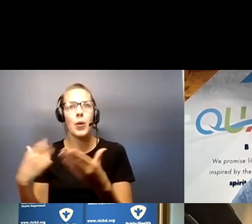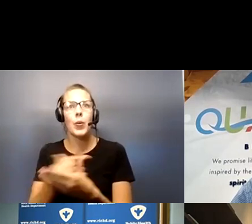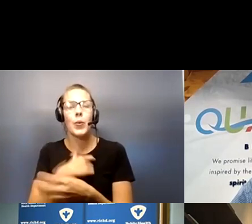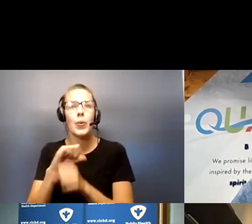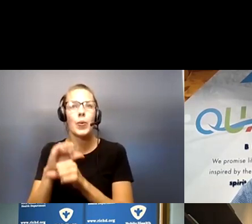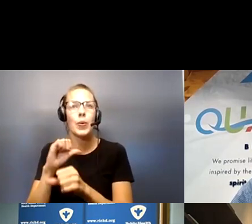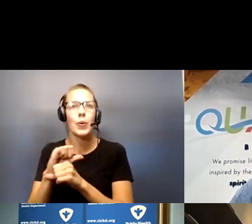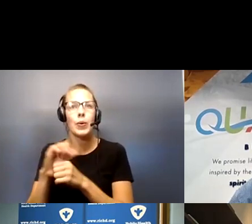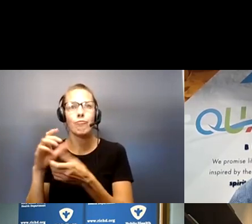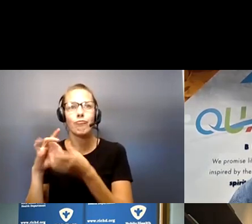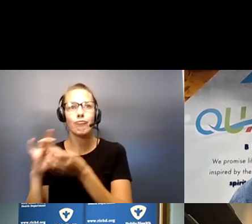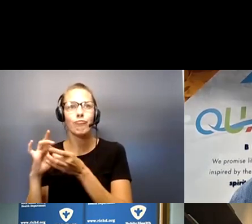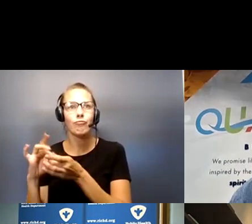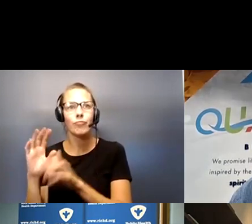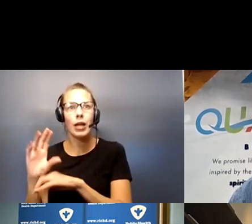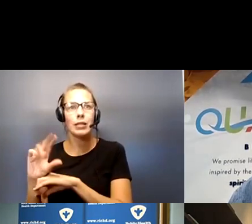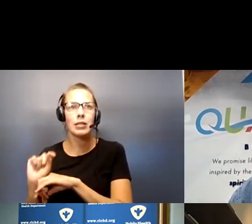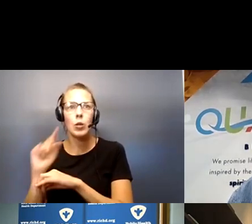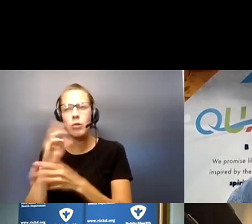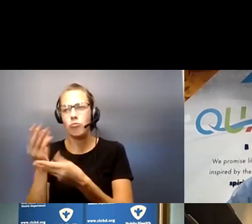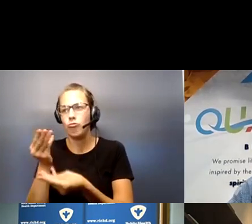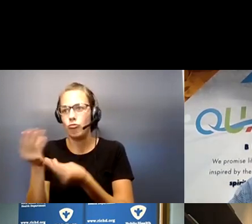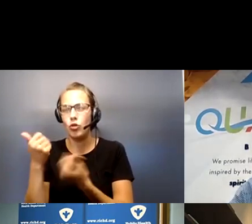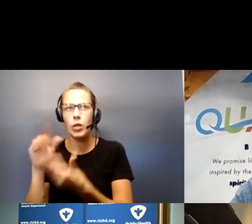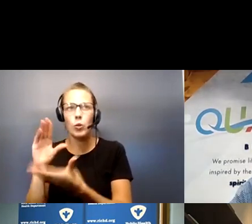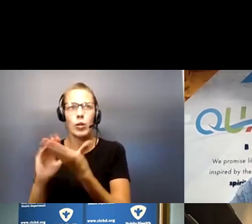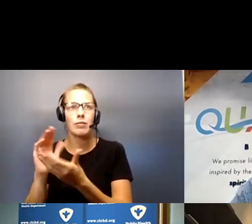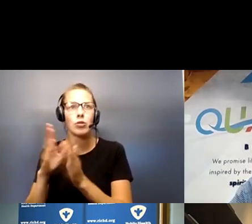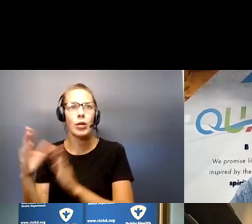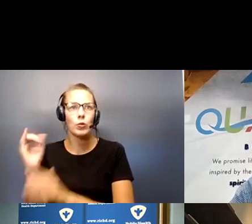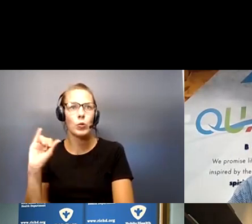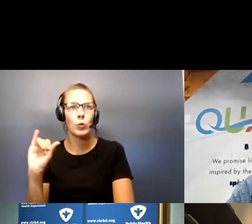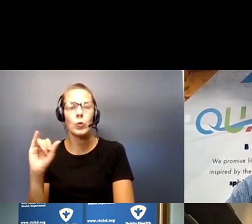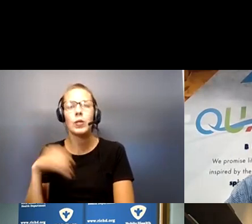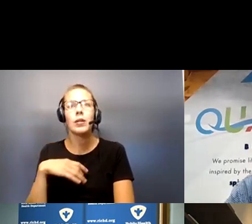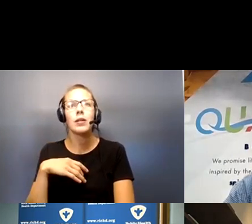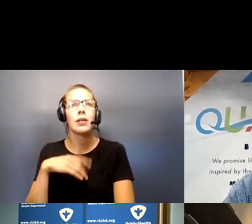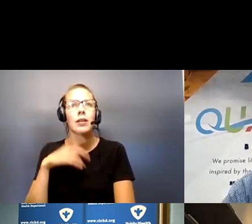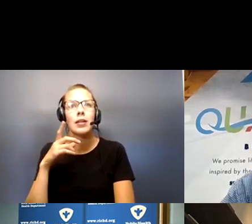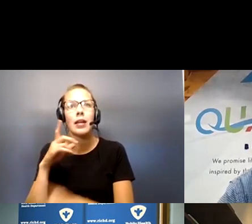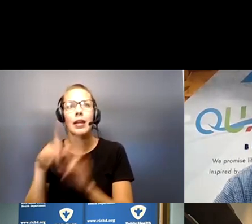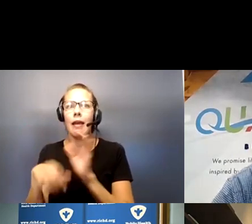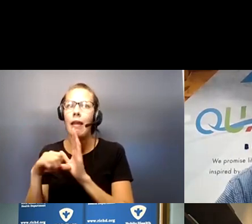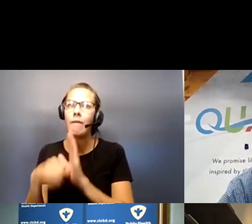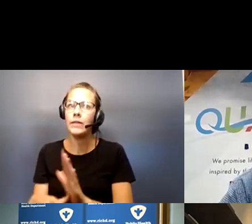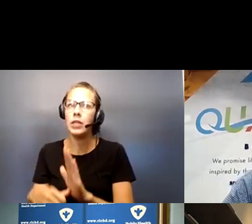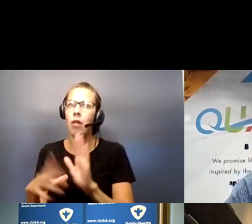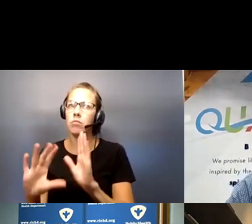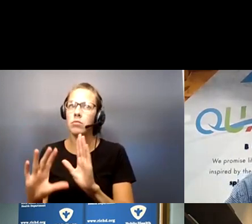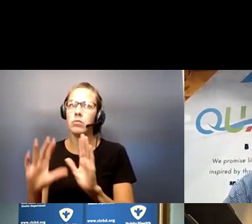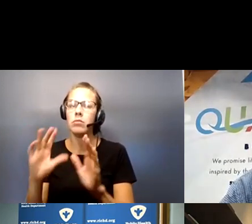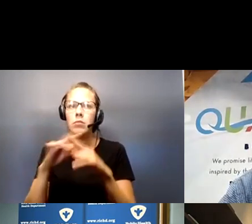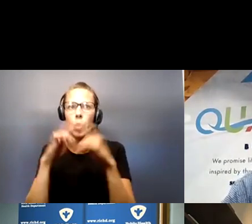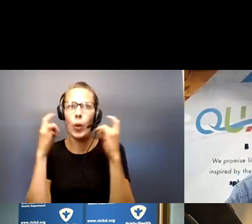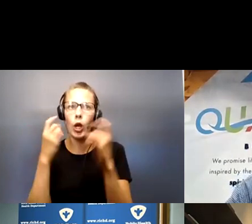in consultation with them on mitigation strategies as well. So I cannot emphasize enough, wear a mask.